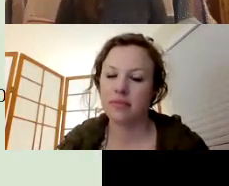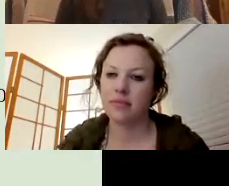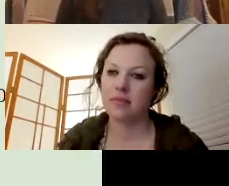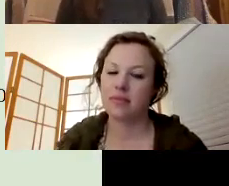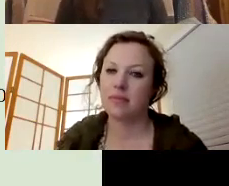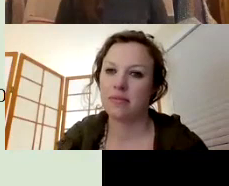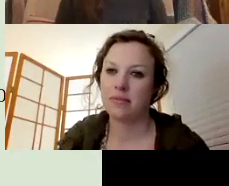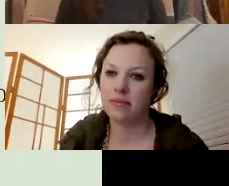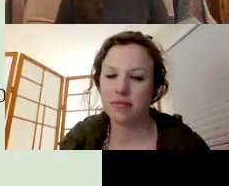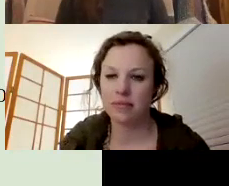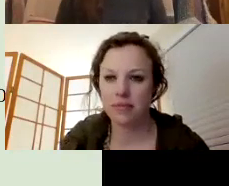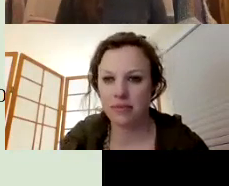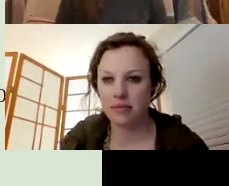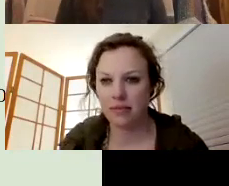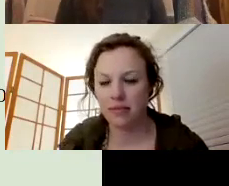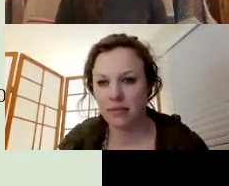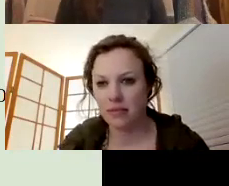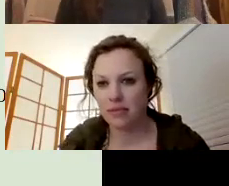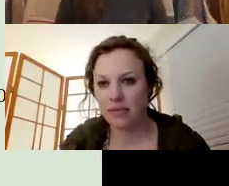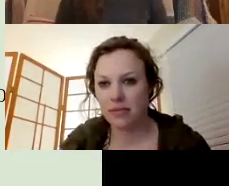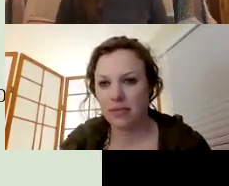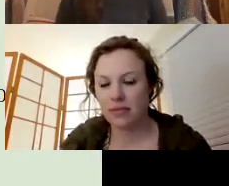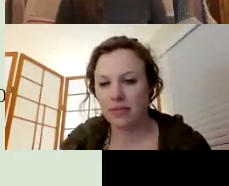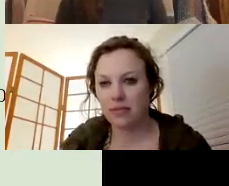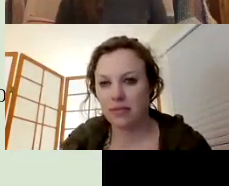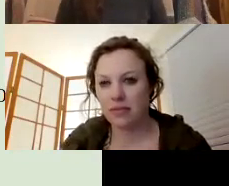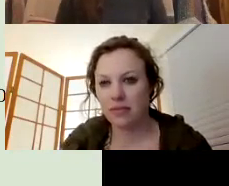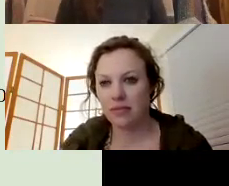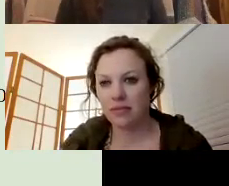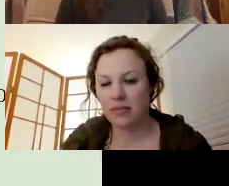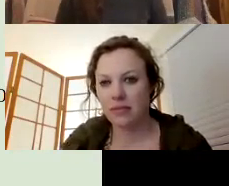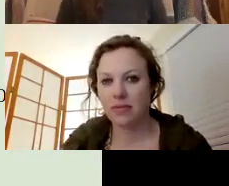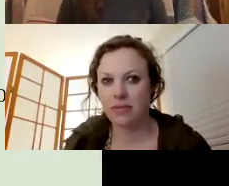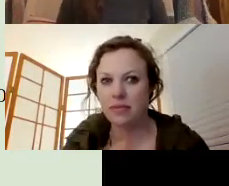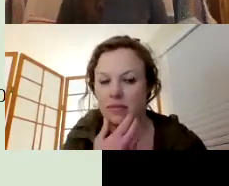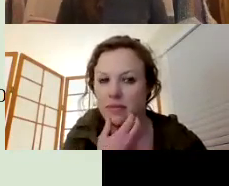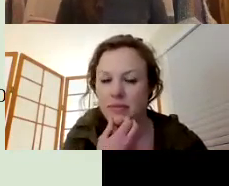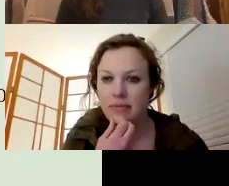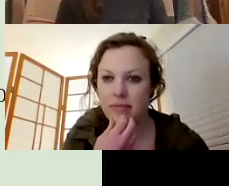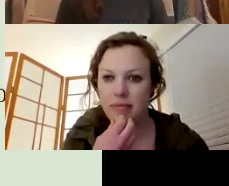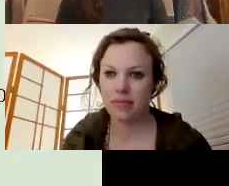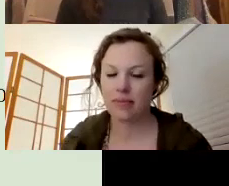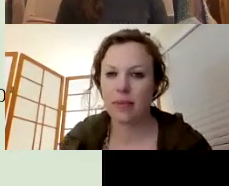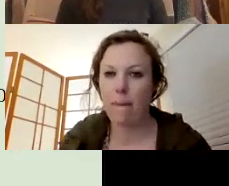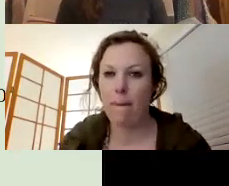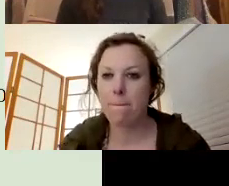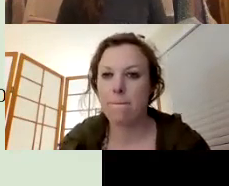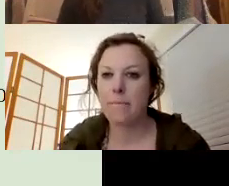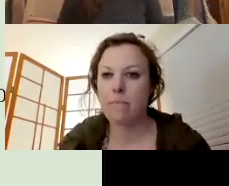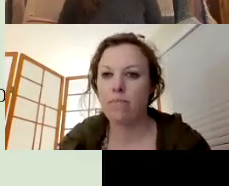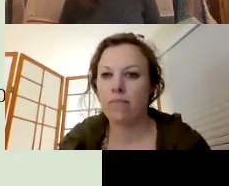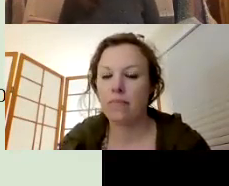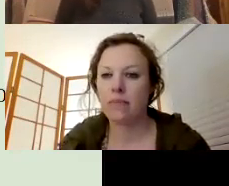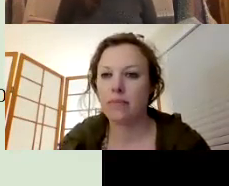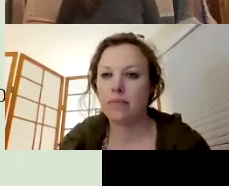that knowledge to put into my experience with my own child. But it's also been an